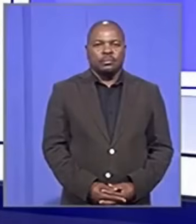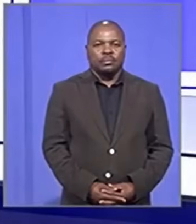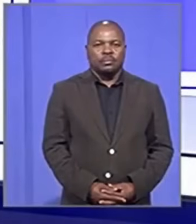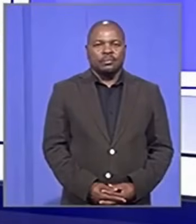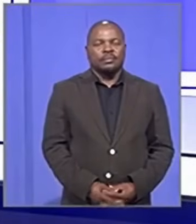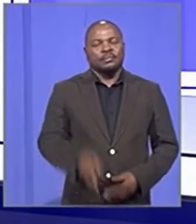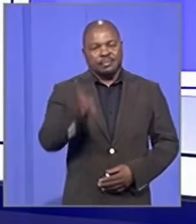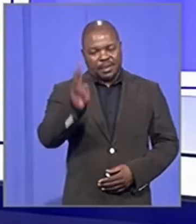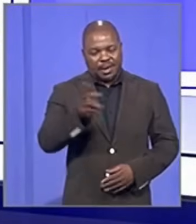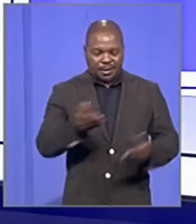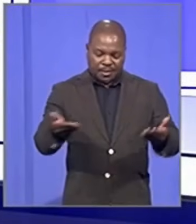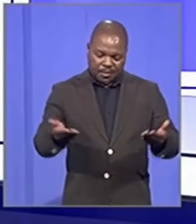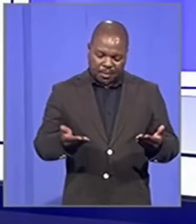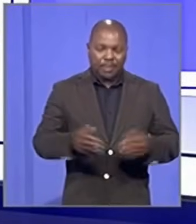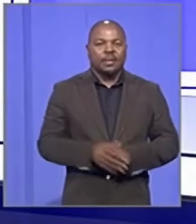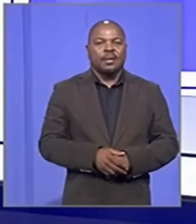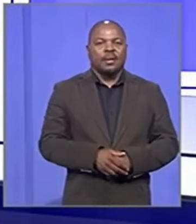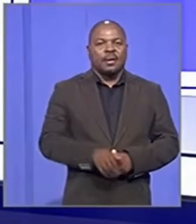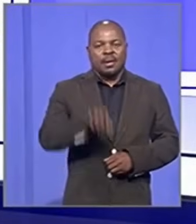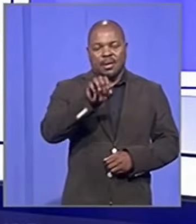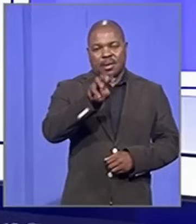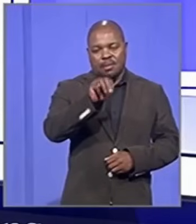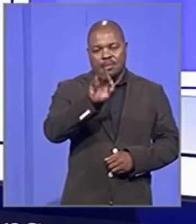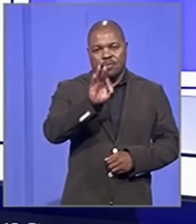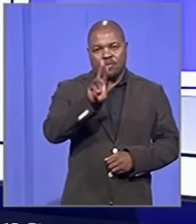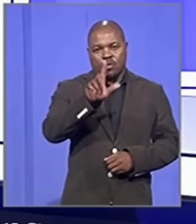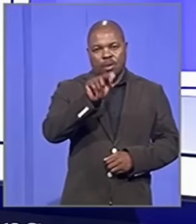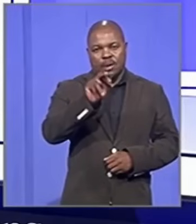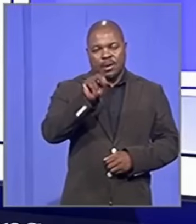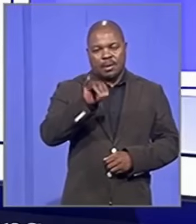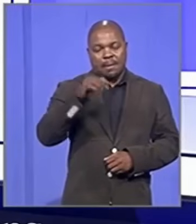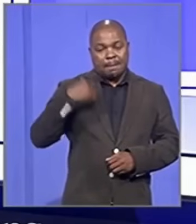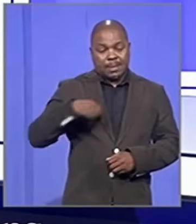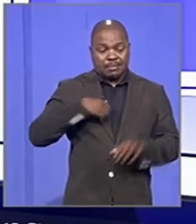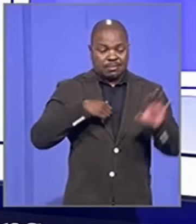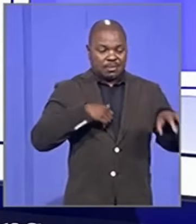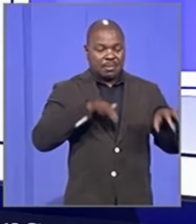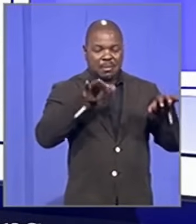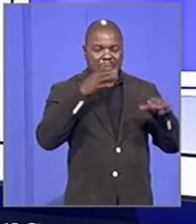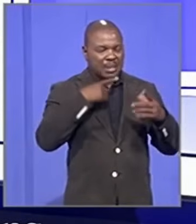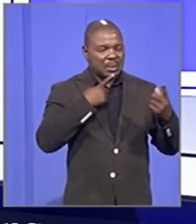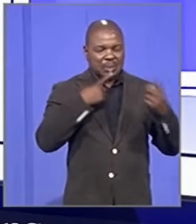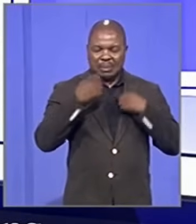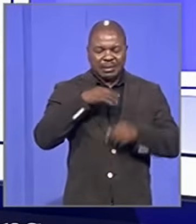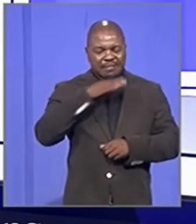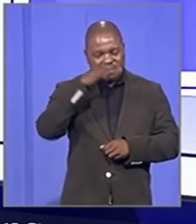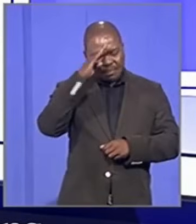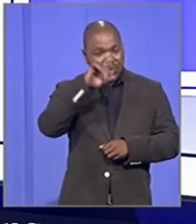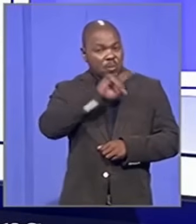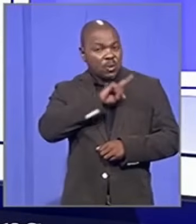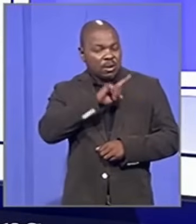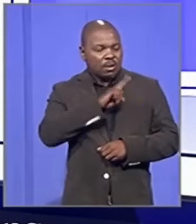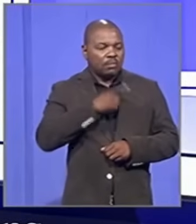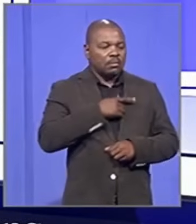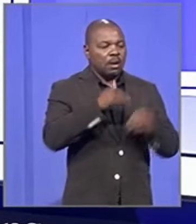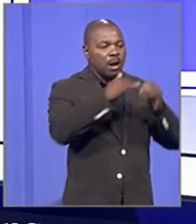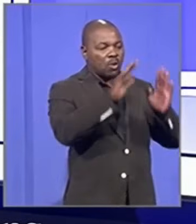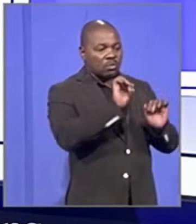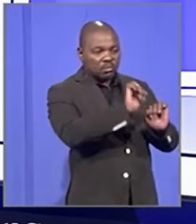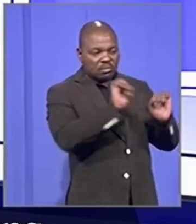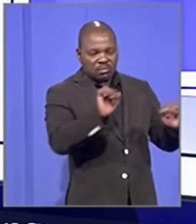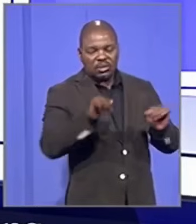Re sa buša re le amogela. Badudi ba Imfuleni ba re ba kwele go lekana ka kellatšhila yeo e sa le go e thoma go elela ka metseng ya bona mo dibekeng